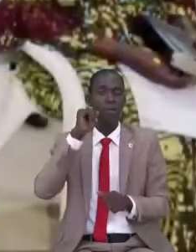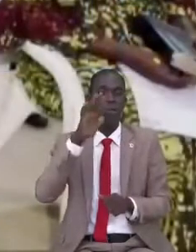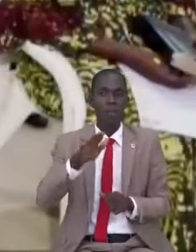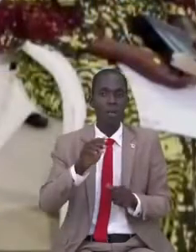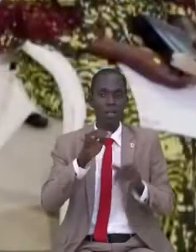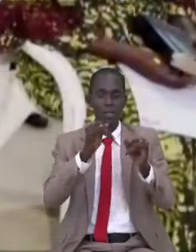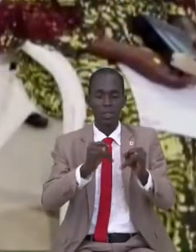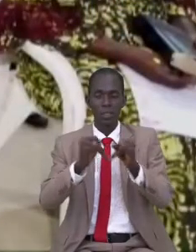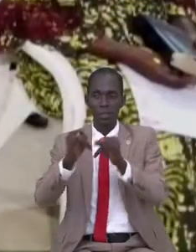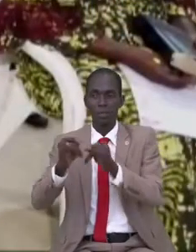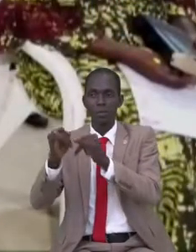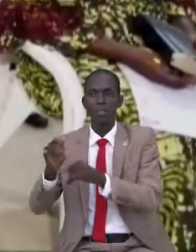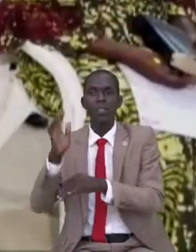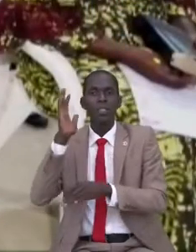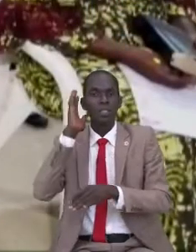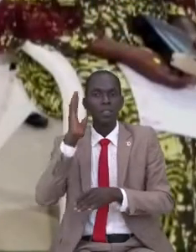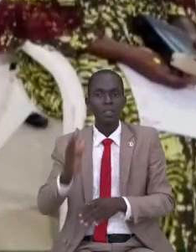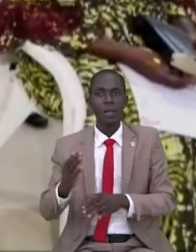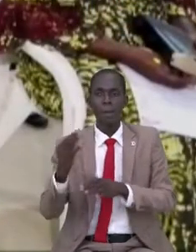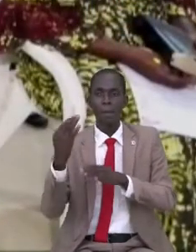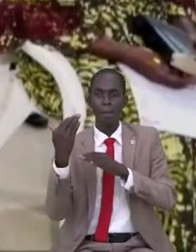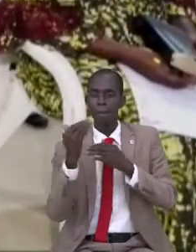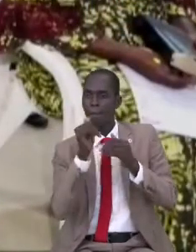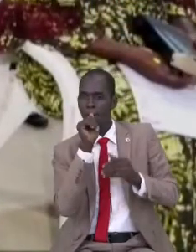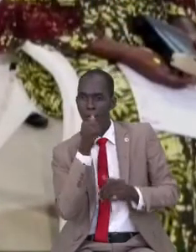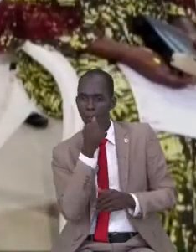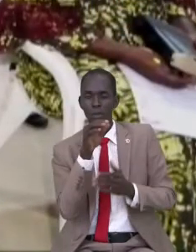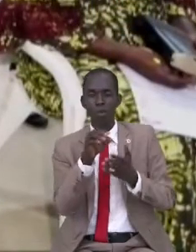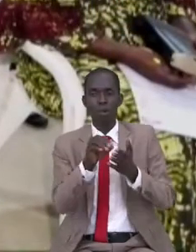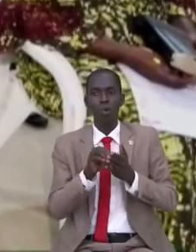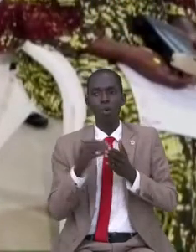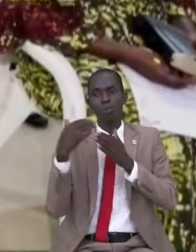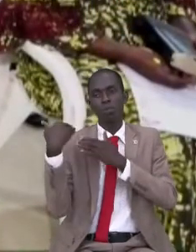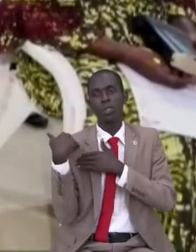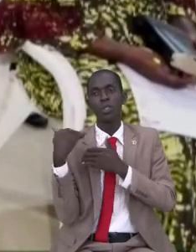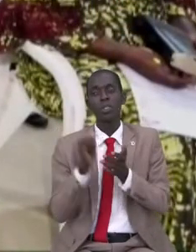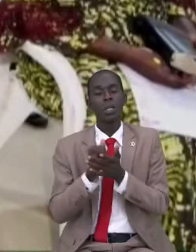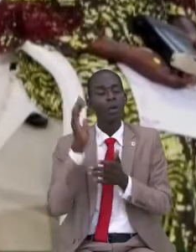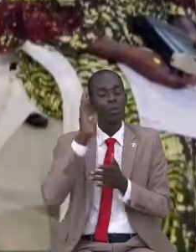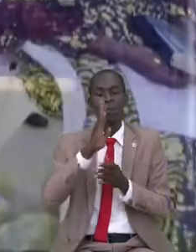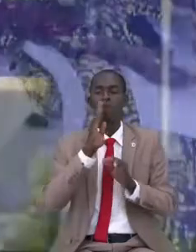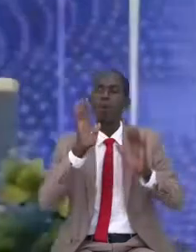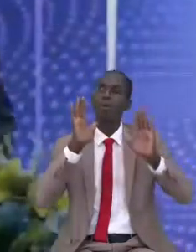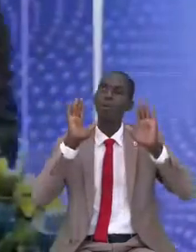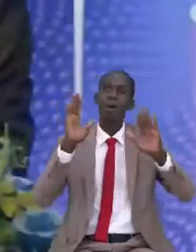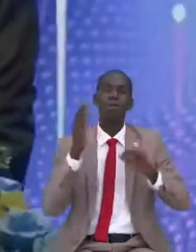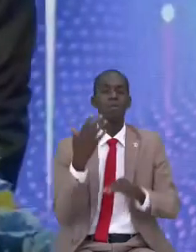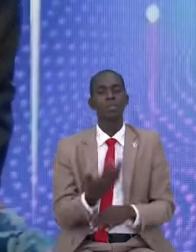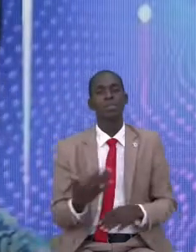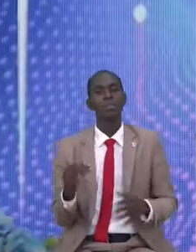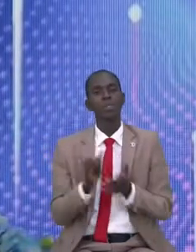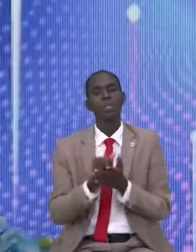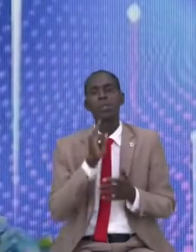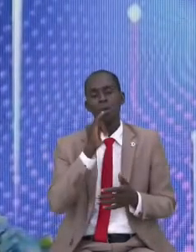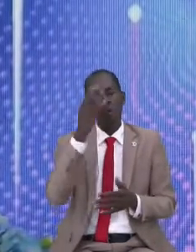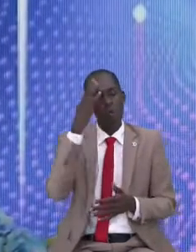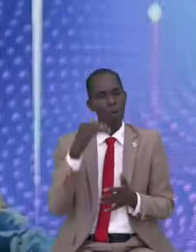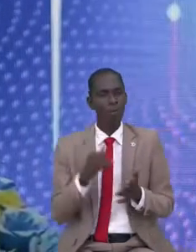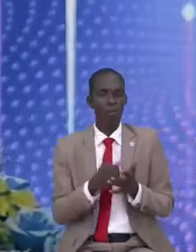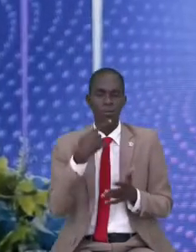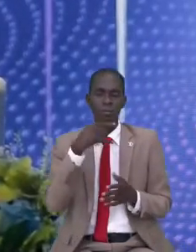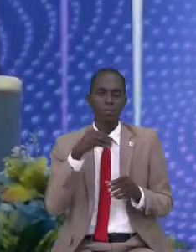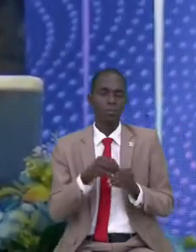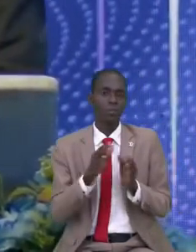shall bear his own burden. That will be a wonderful thing. That's why it says in Romans